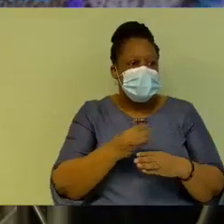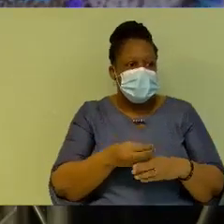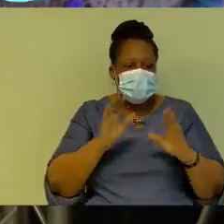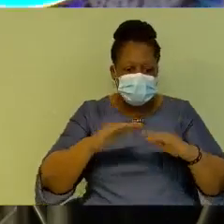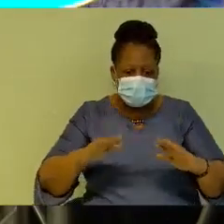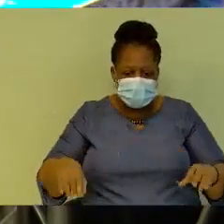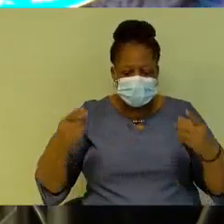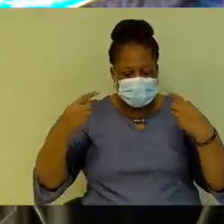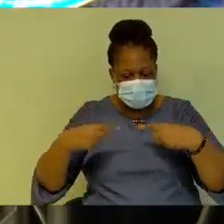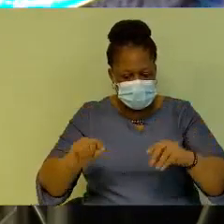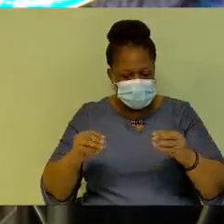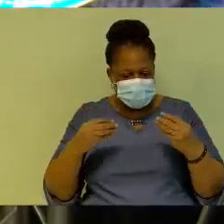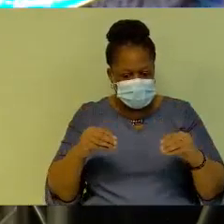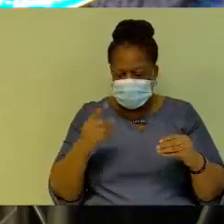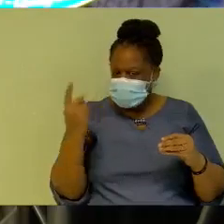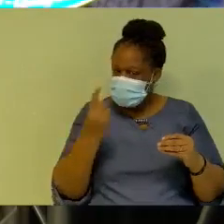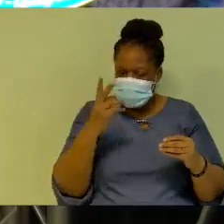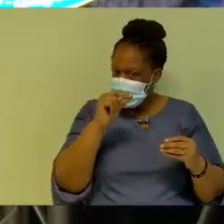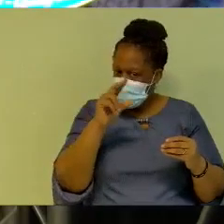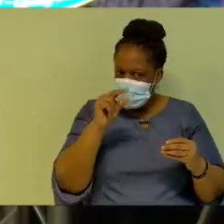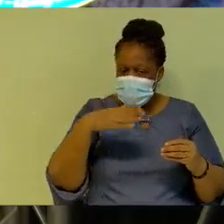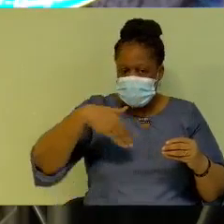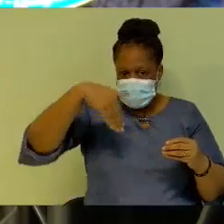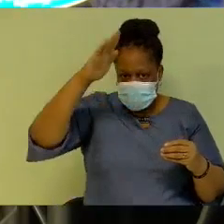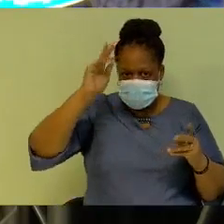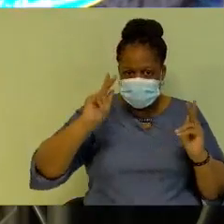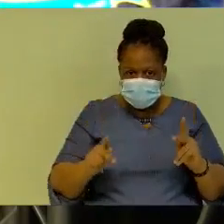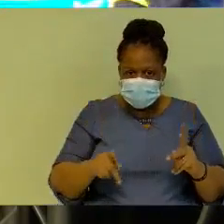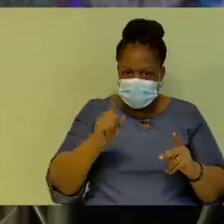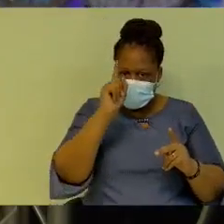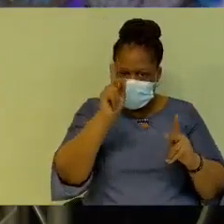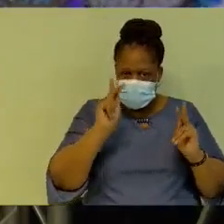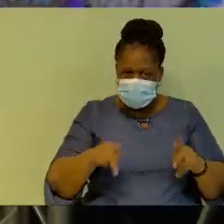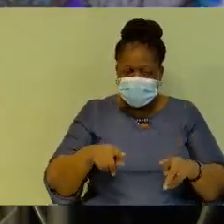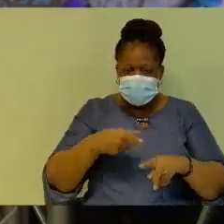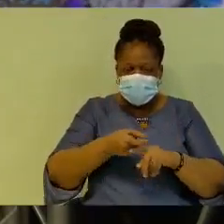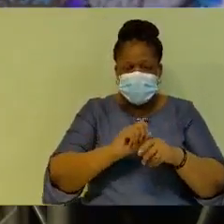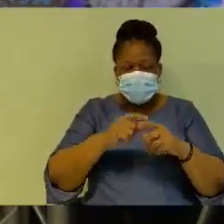children or babies not being allowed into the premises.